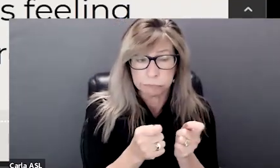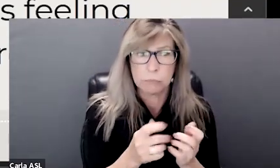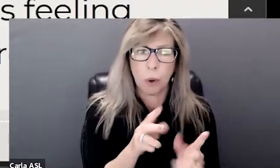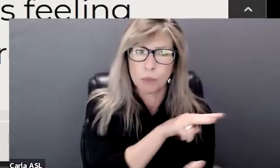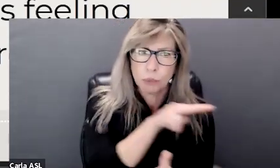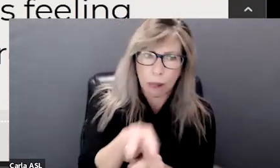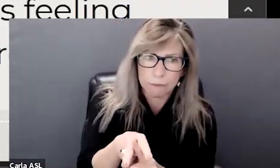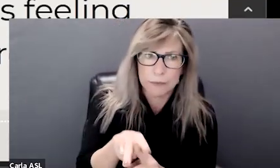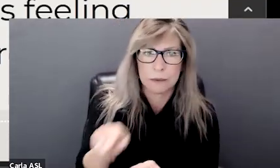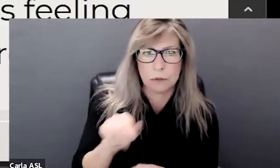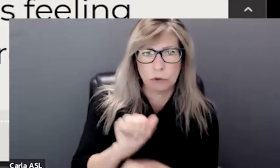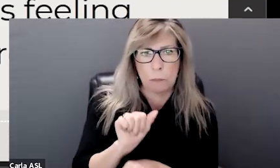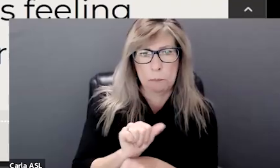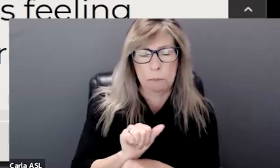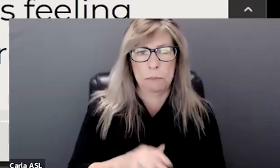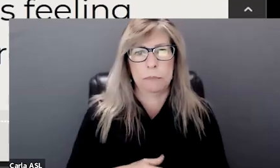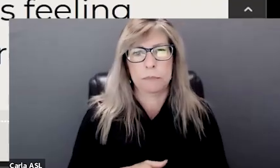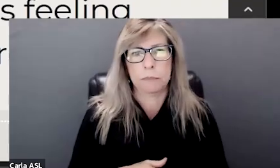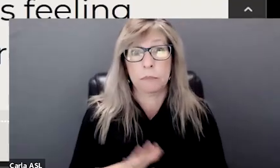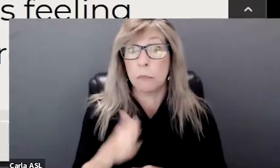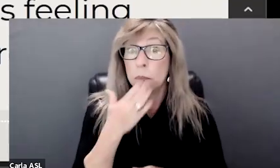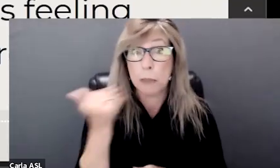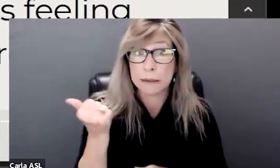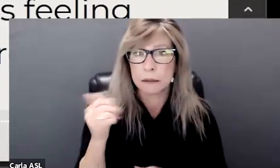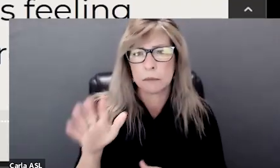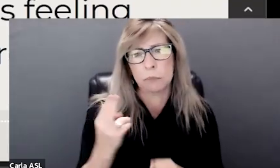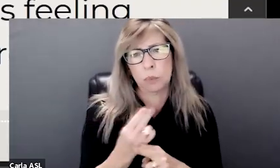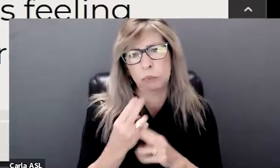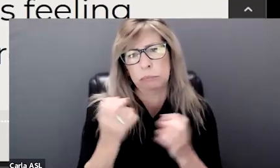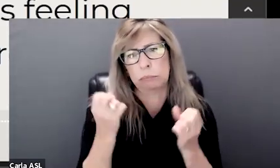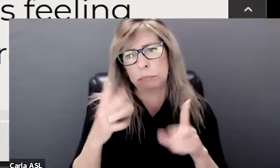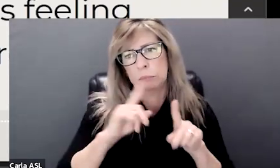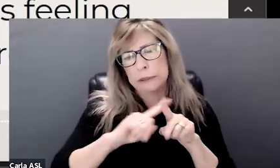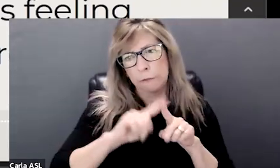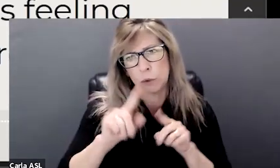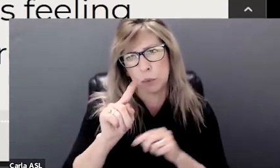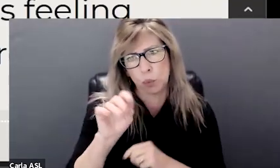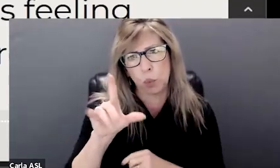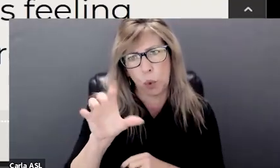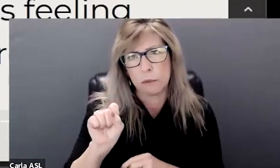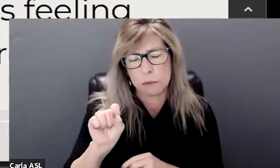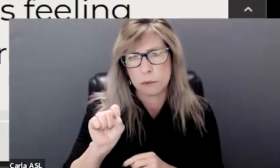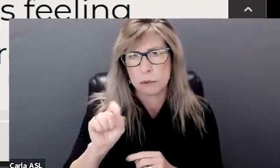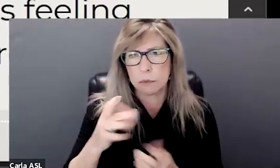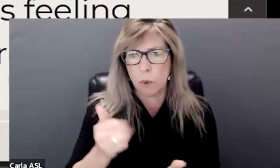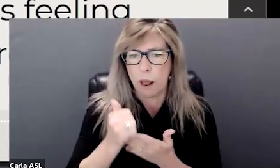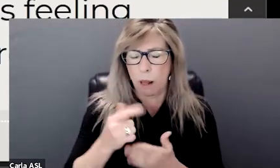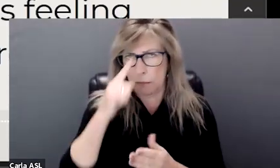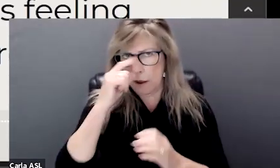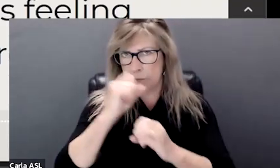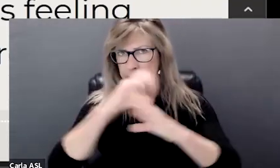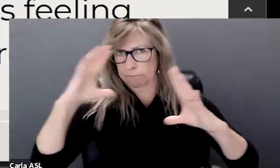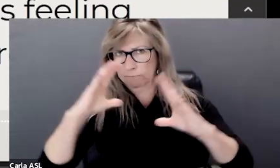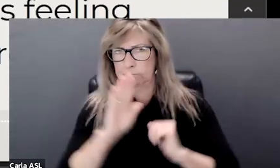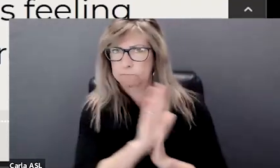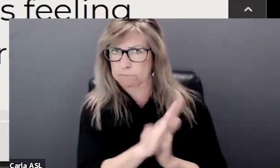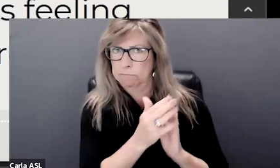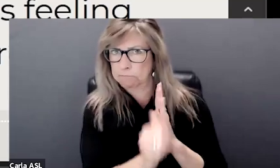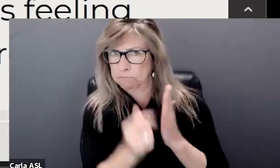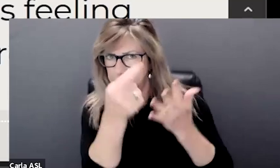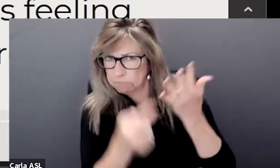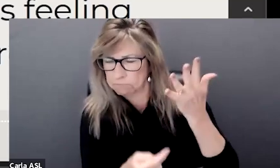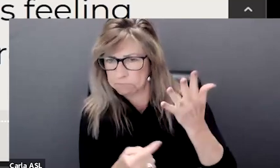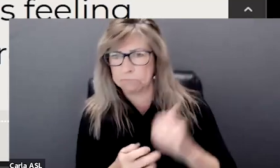multiple tools so that we get a more holistic picture of the candidate and what their capabilities are. We certainly want them to use clear